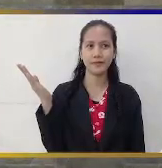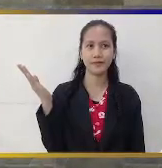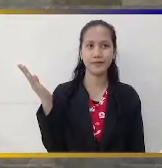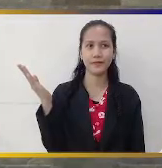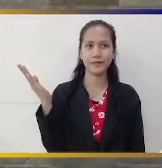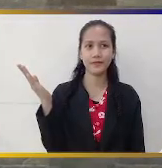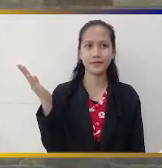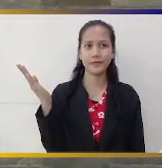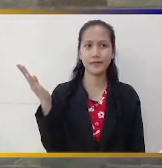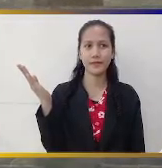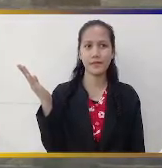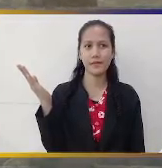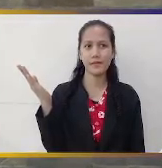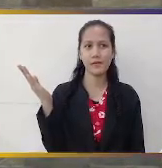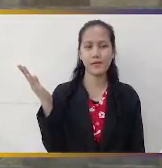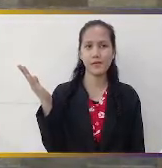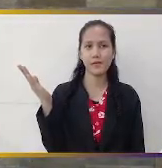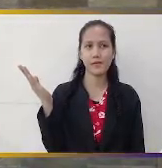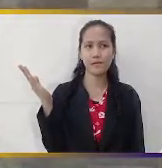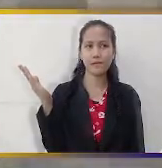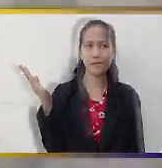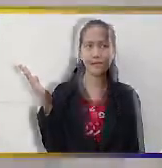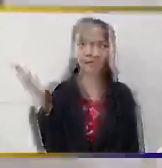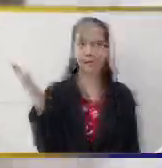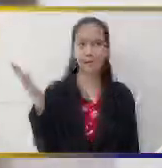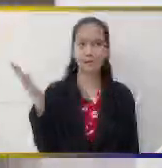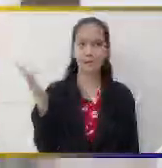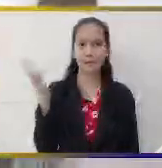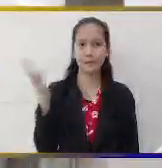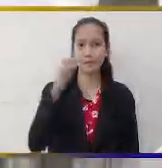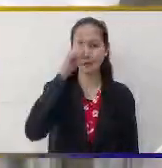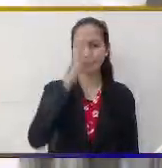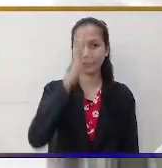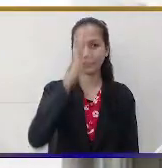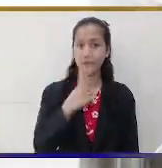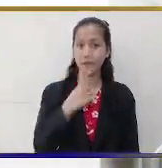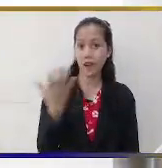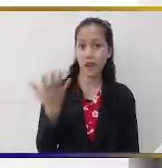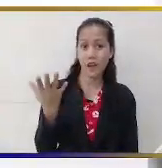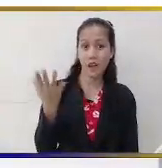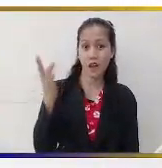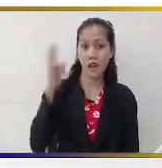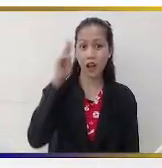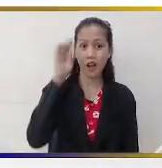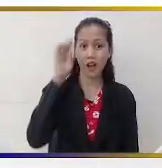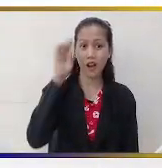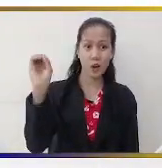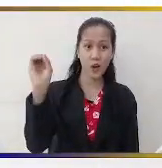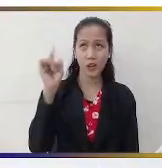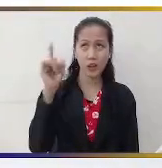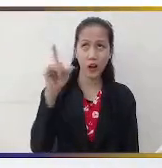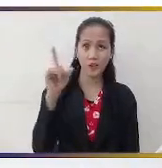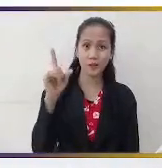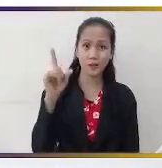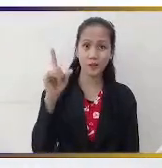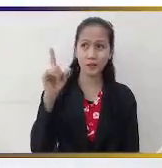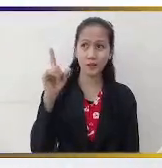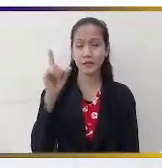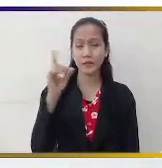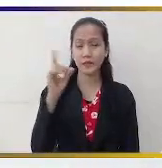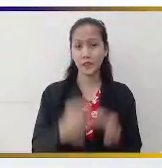God. God is saying, hello, wake up call. If you don't